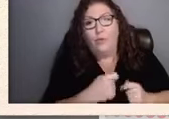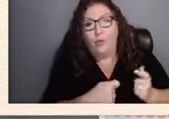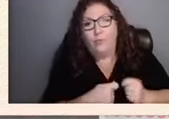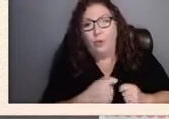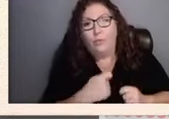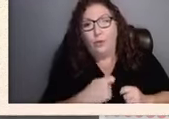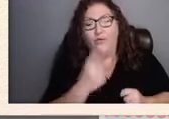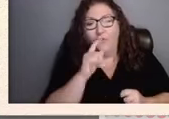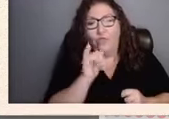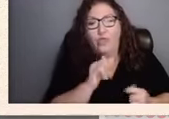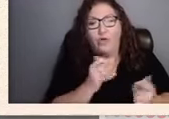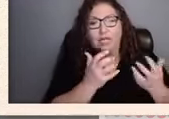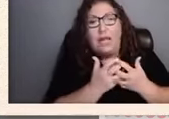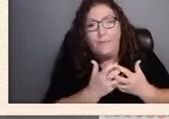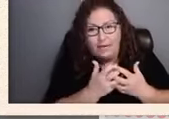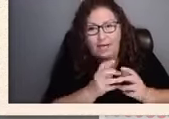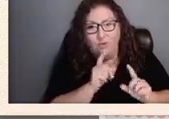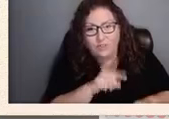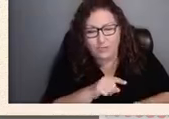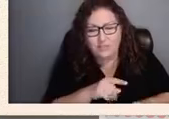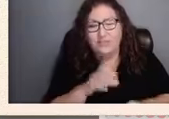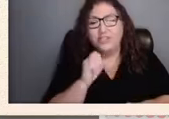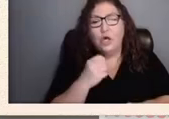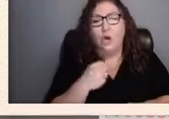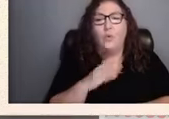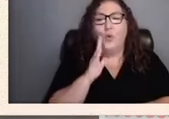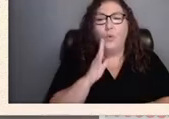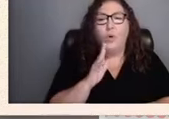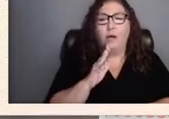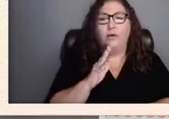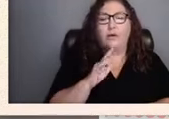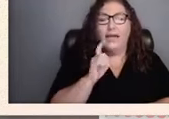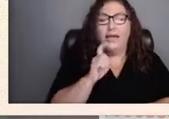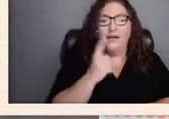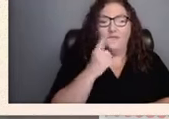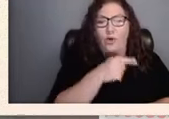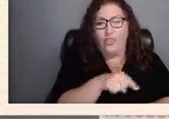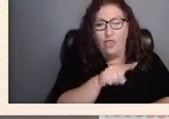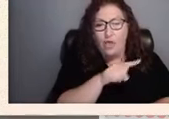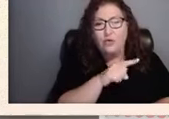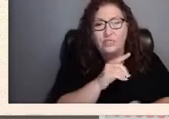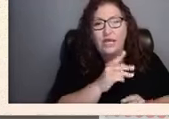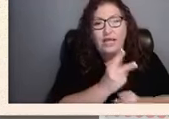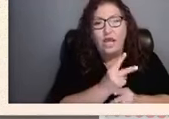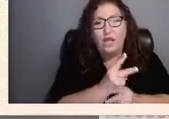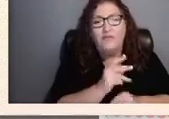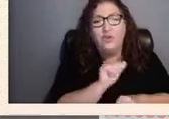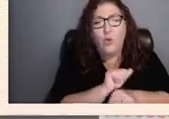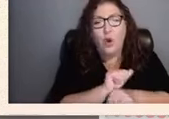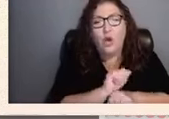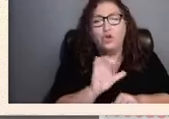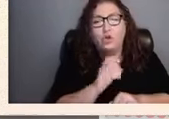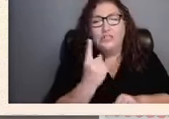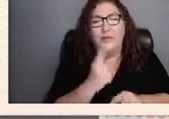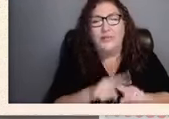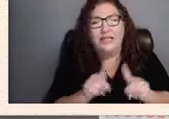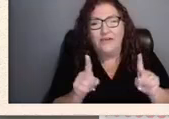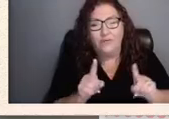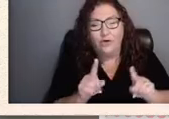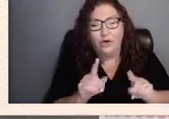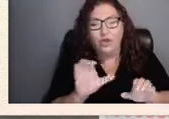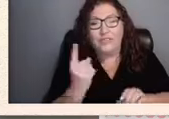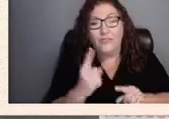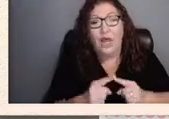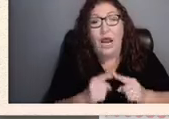responses. So we'll need with many of those caregivers to try to work on doing something differently, doing something opposite as well than